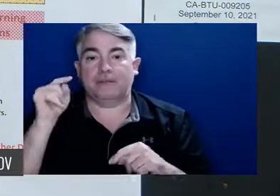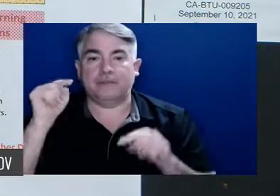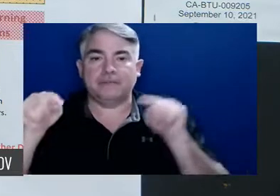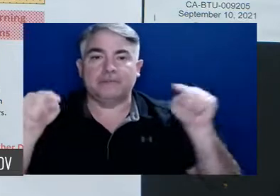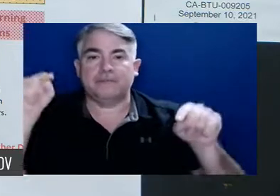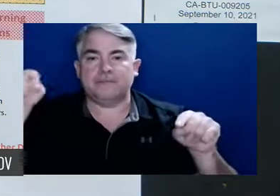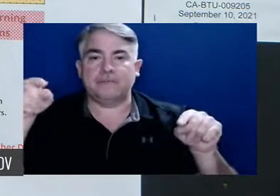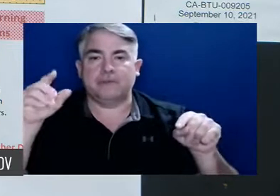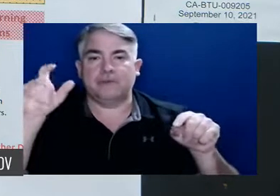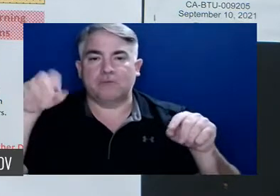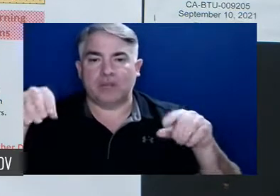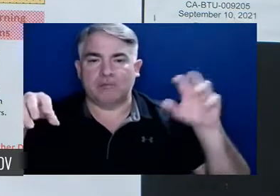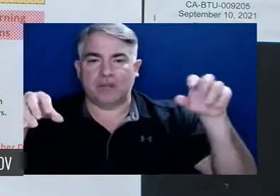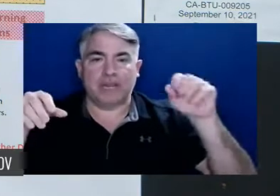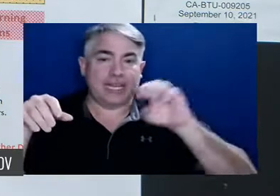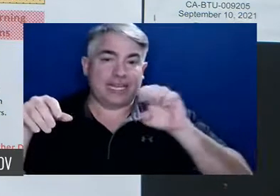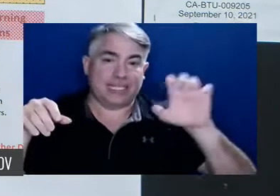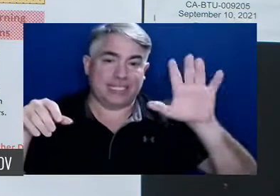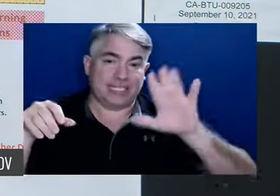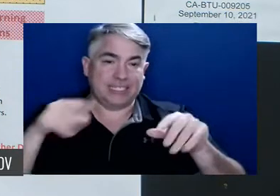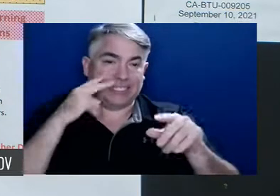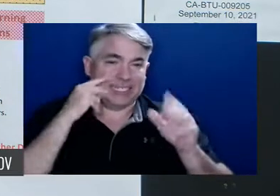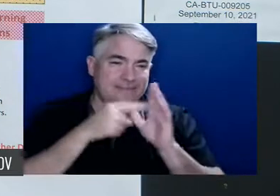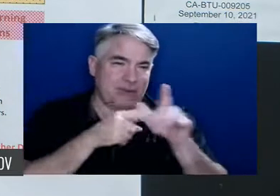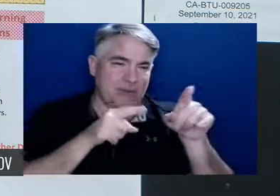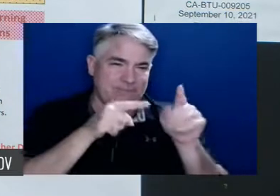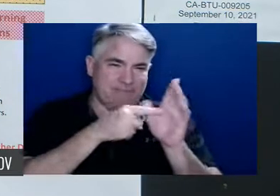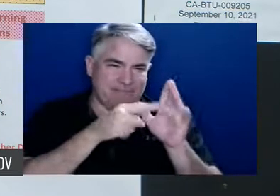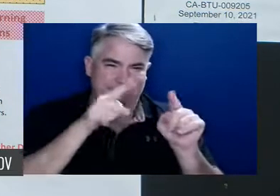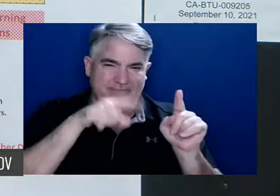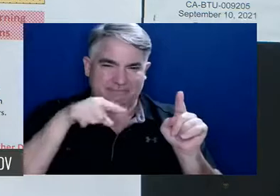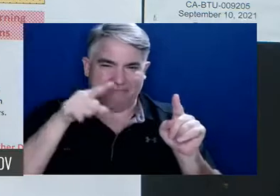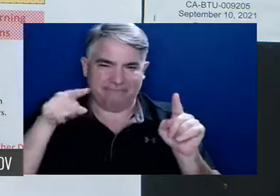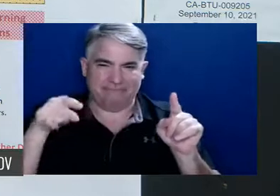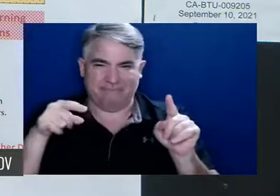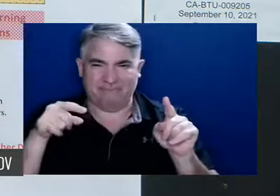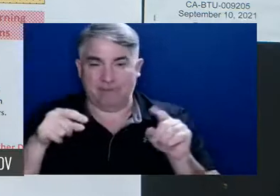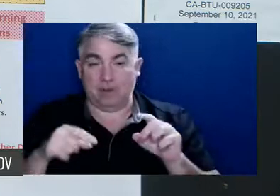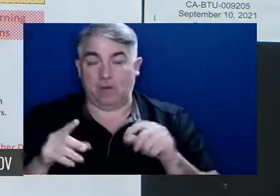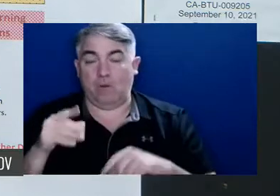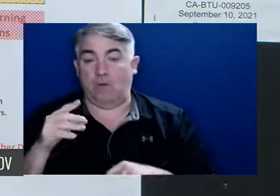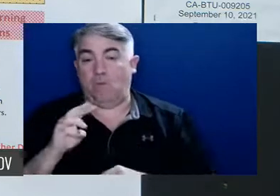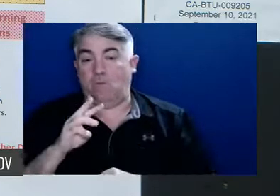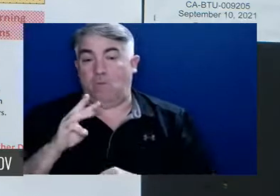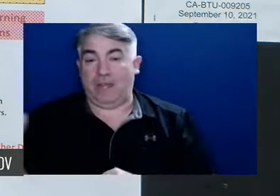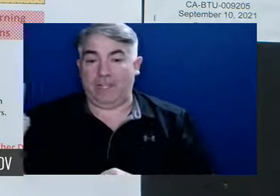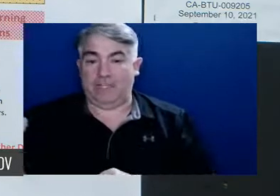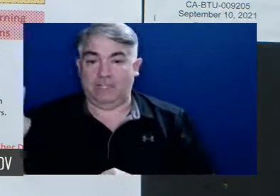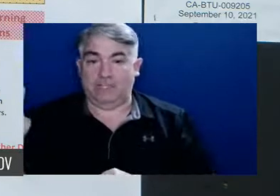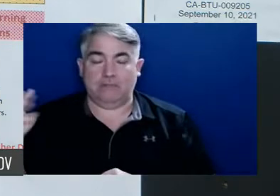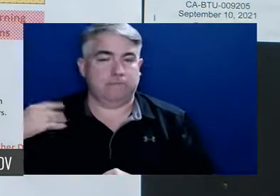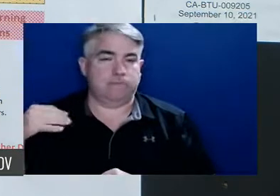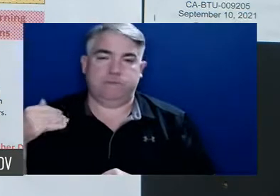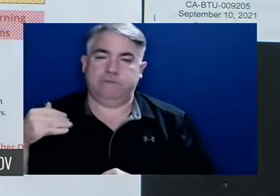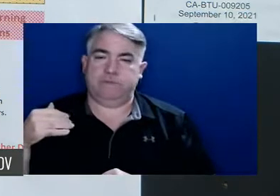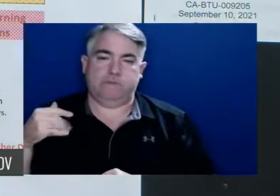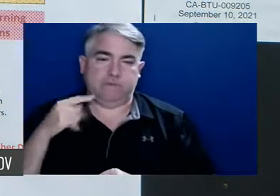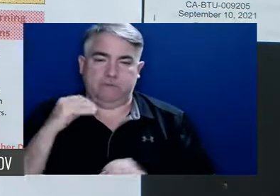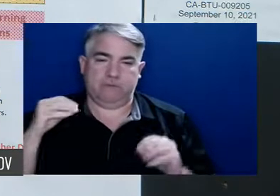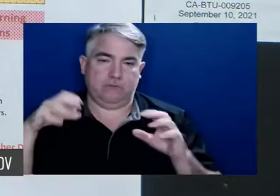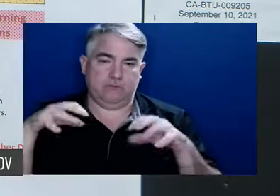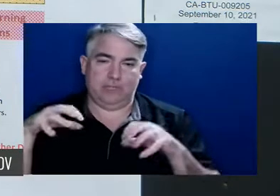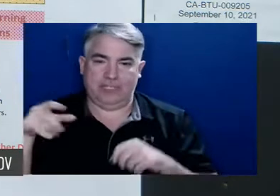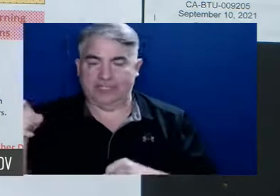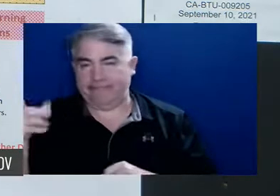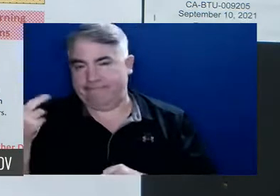West Zone, for those of you interested in that, they got a lot less. Some areas might have gotten a little over a tenth, but most of